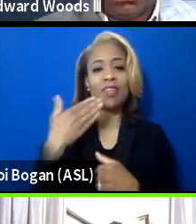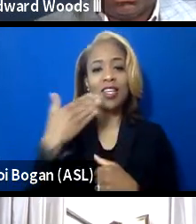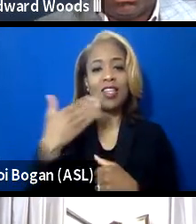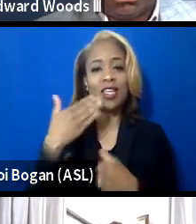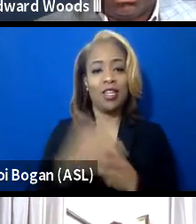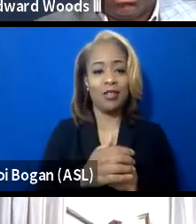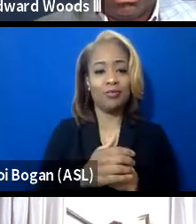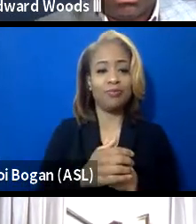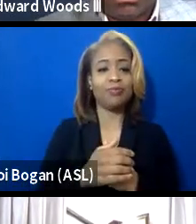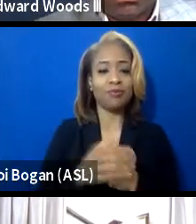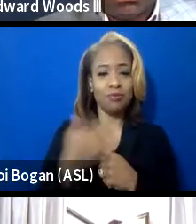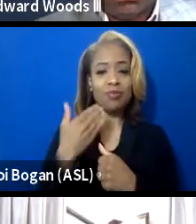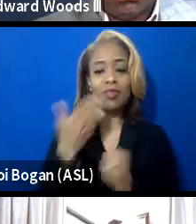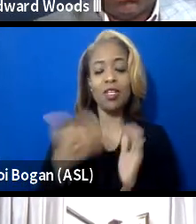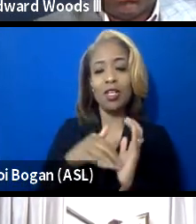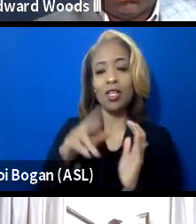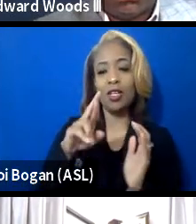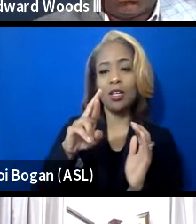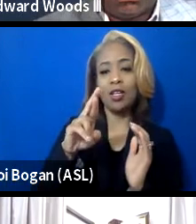And thank you again, Rebecca.